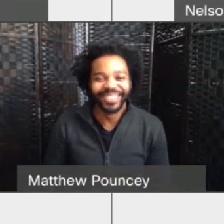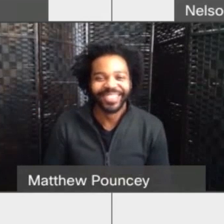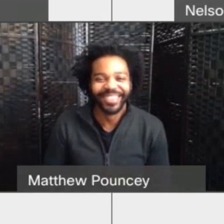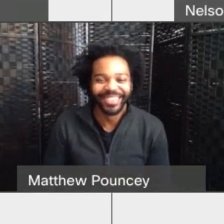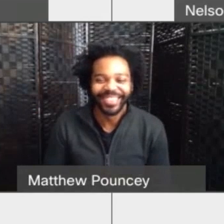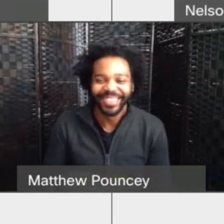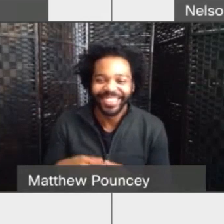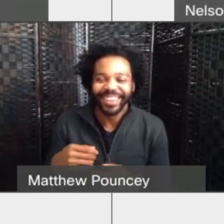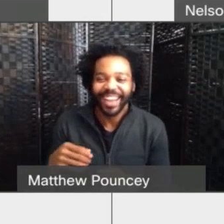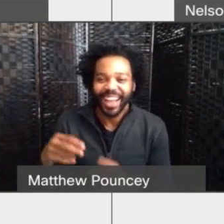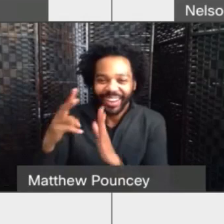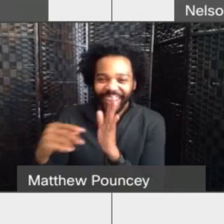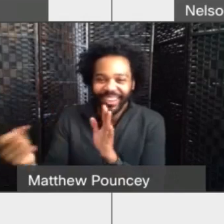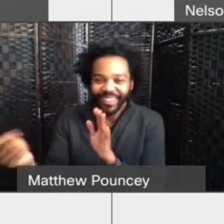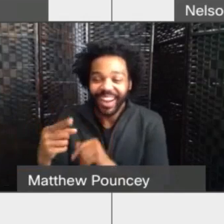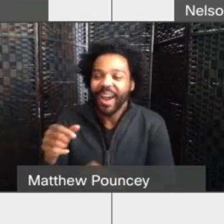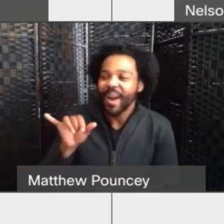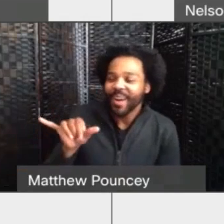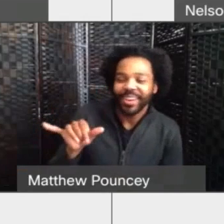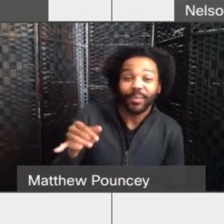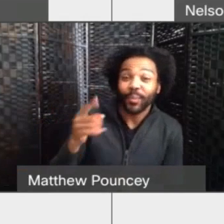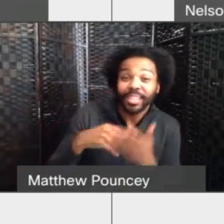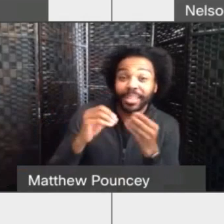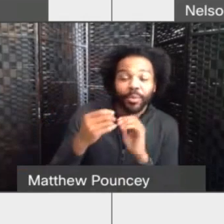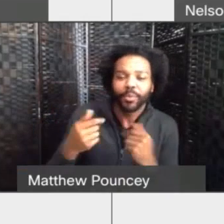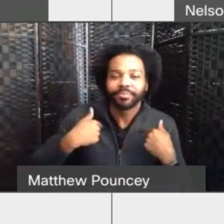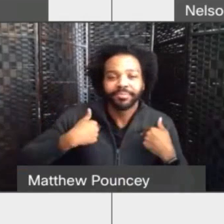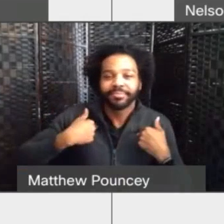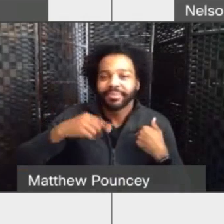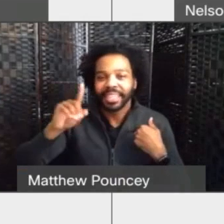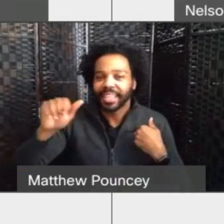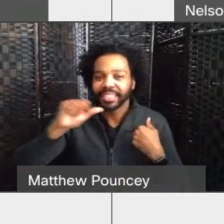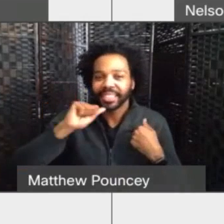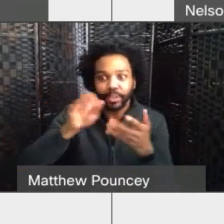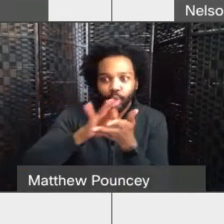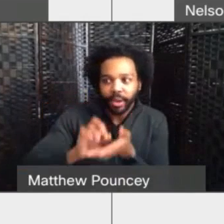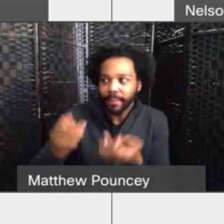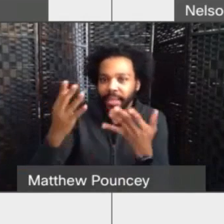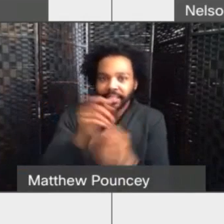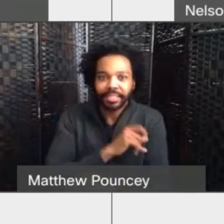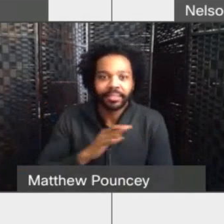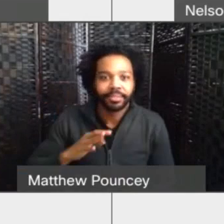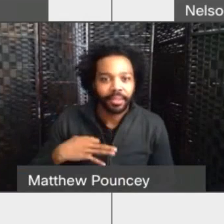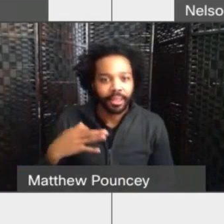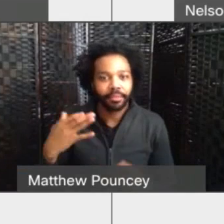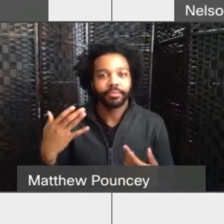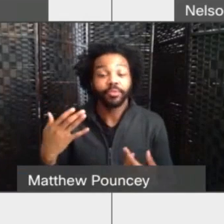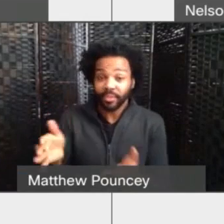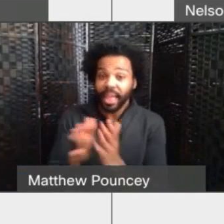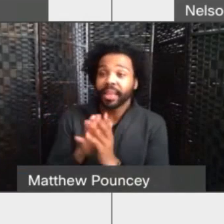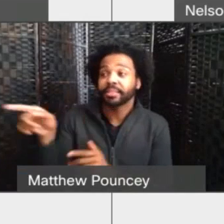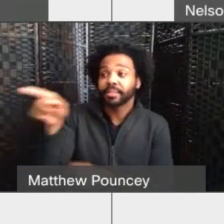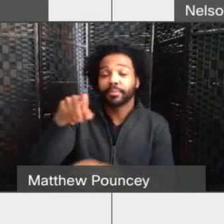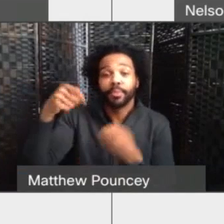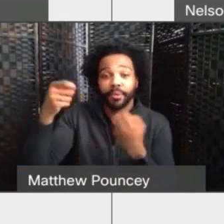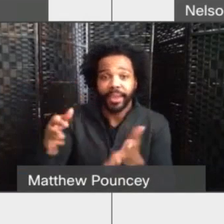If so, how and what is the number so far? We are not tracking staff at this time. We have asked providers to track their staff, but we are